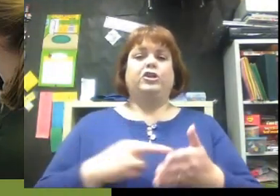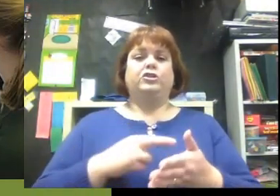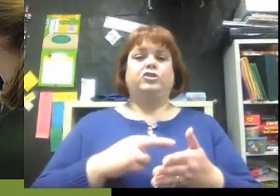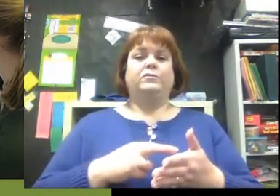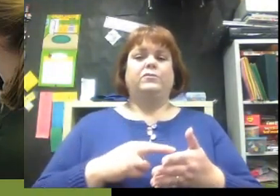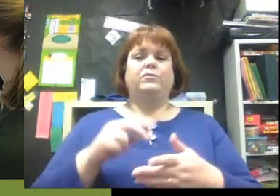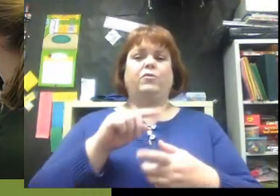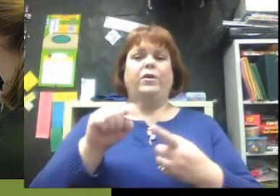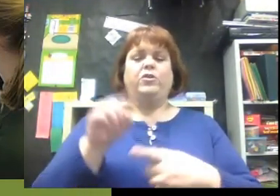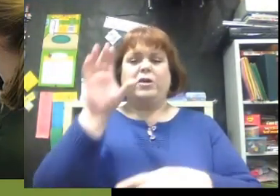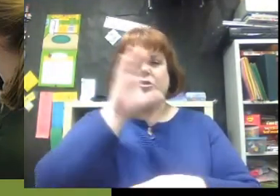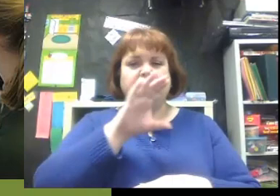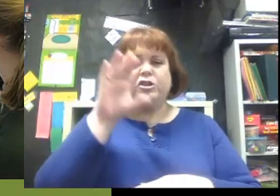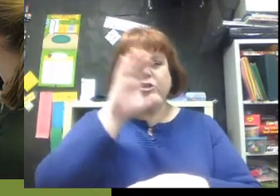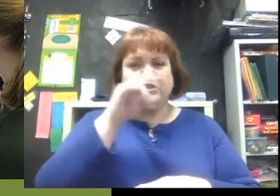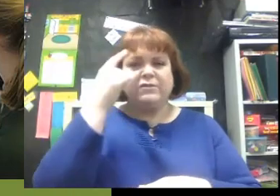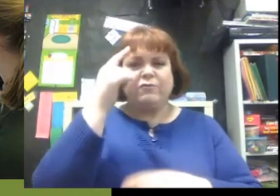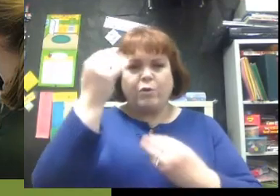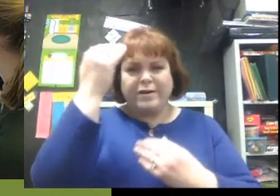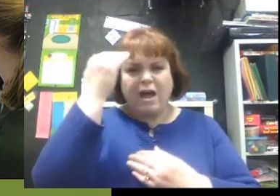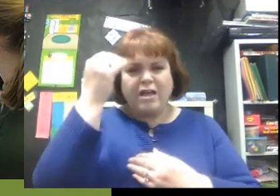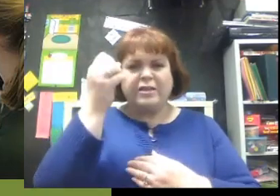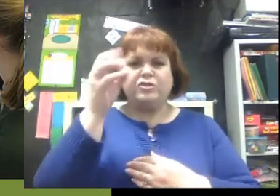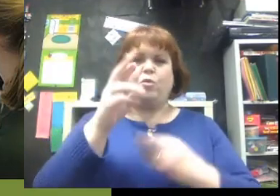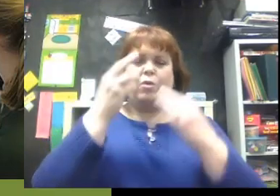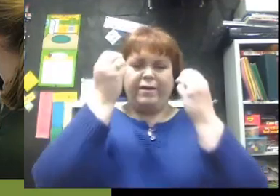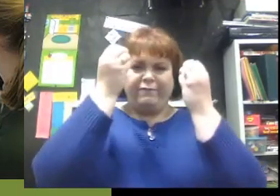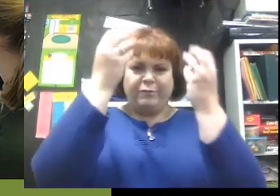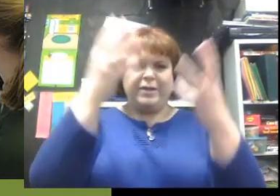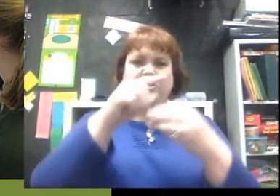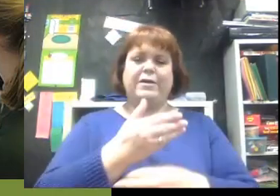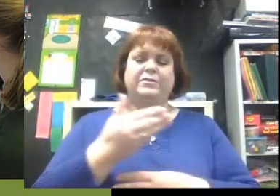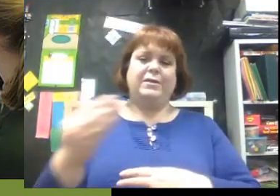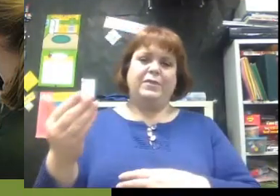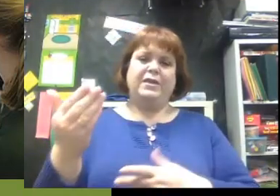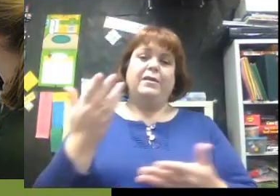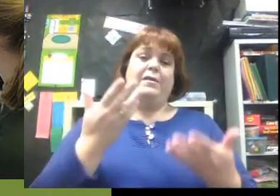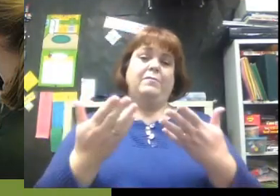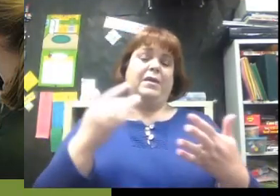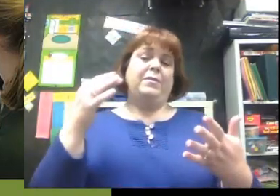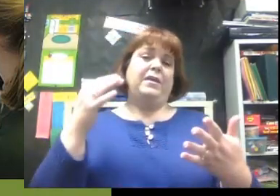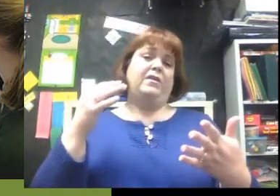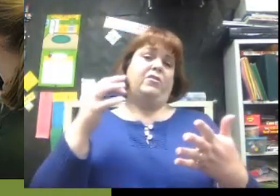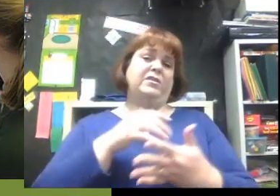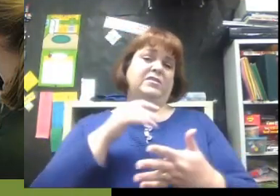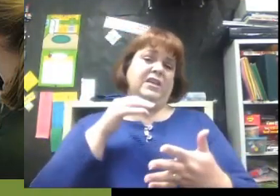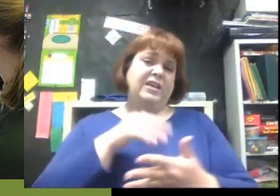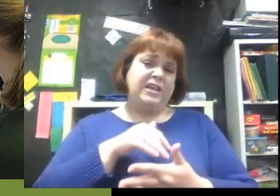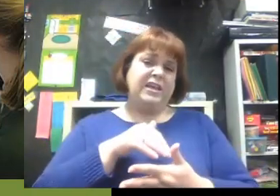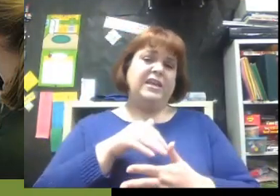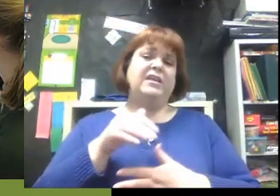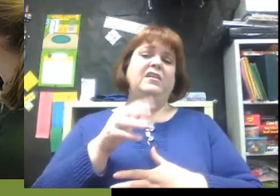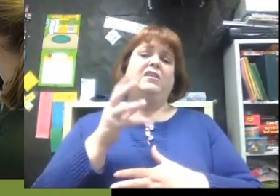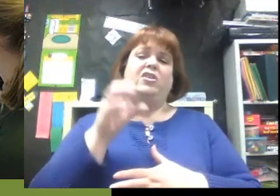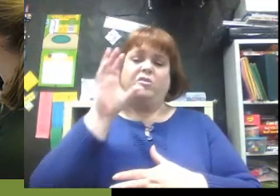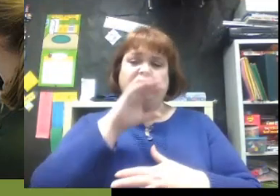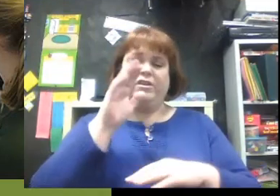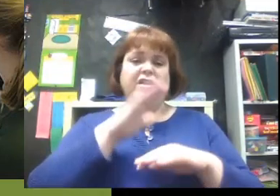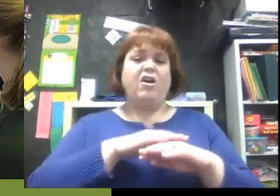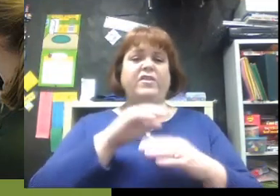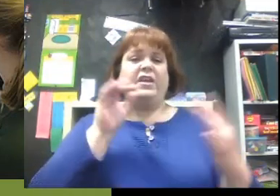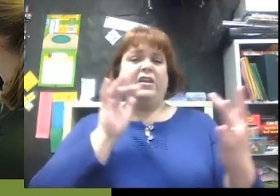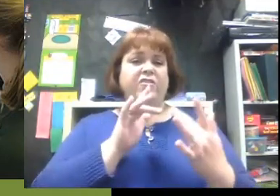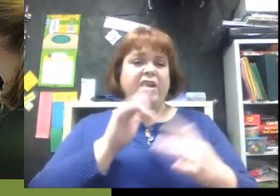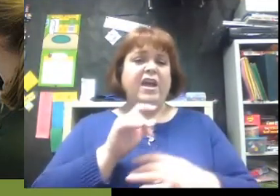Research. When you are searching for knowledge or information about something, maybe you are studying, you're looking on